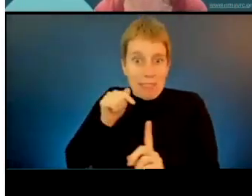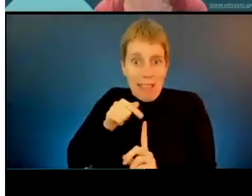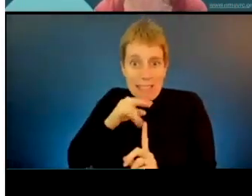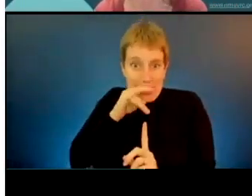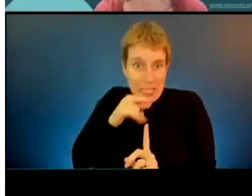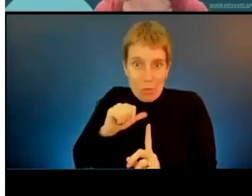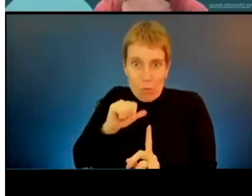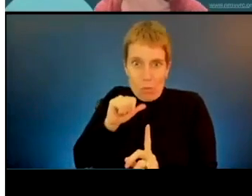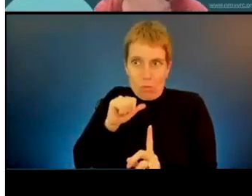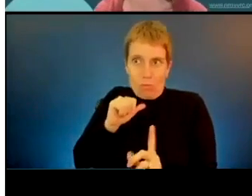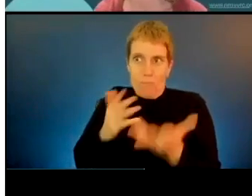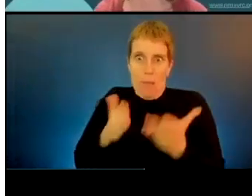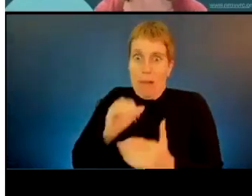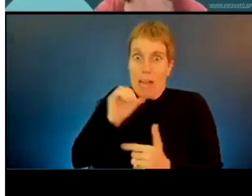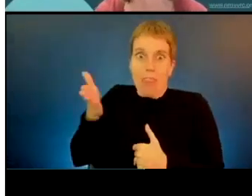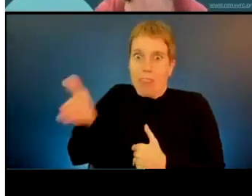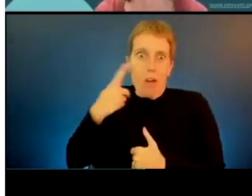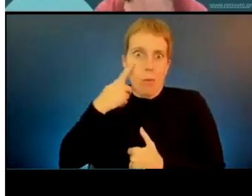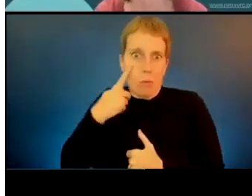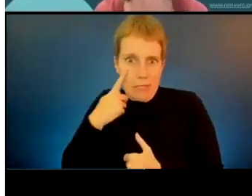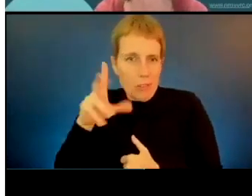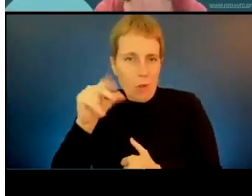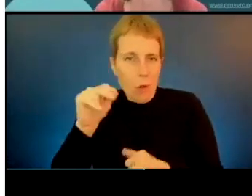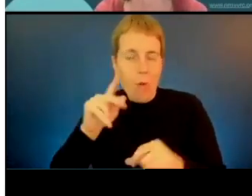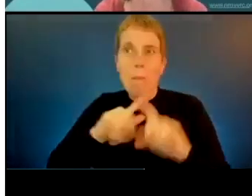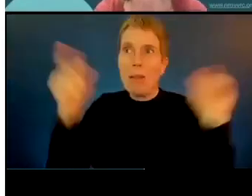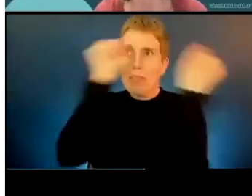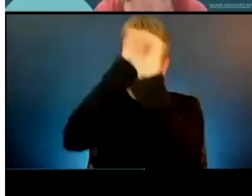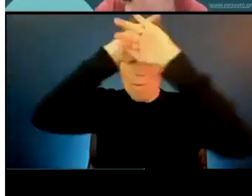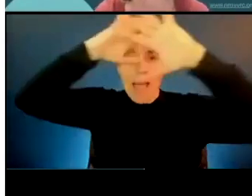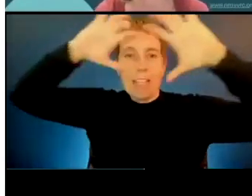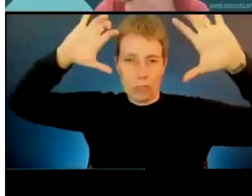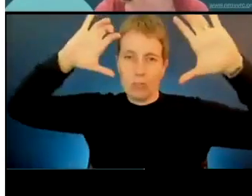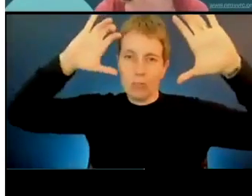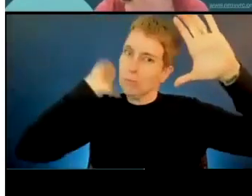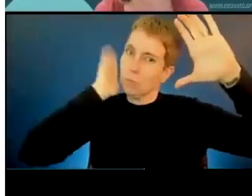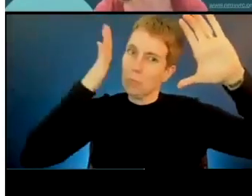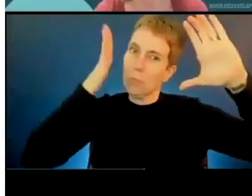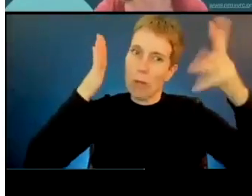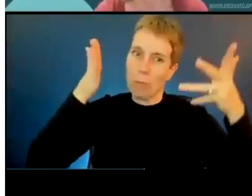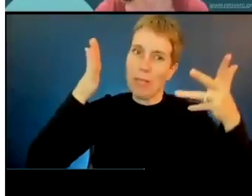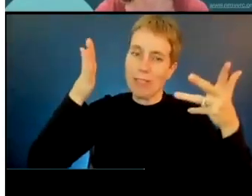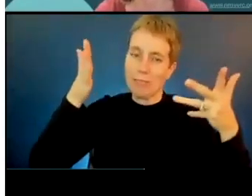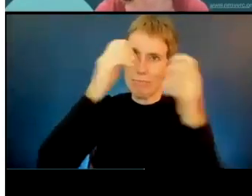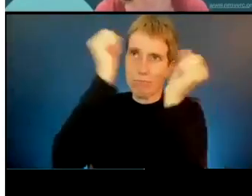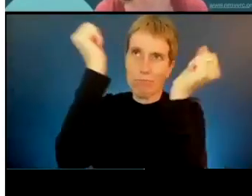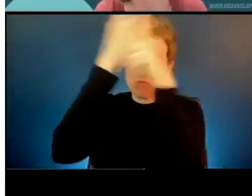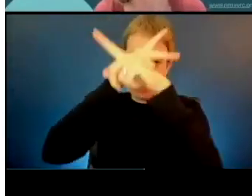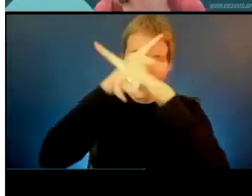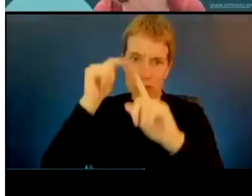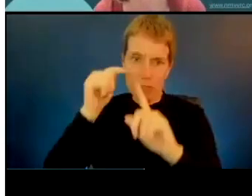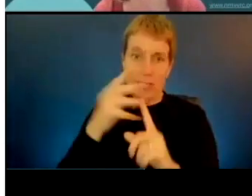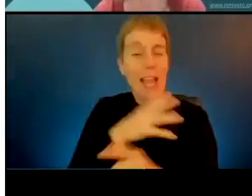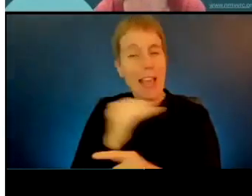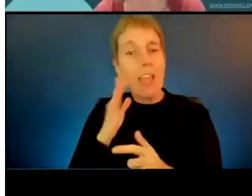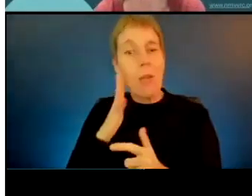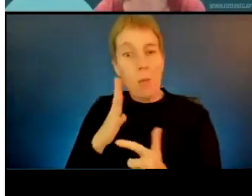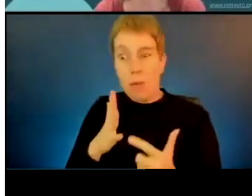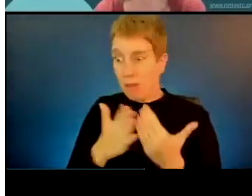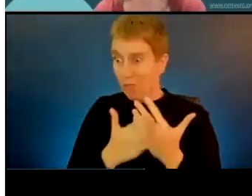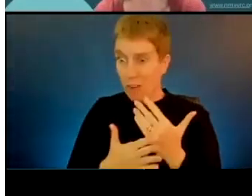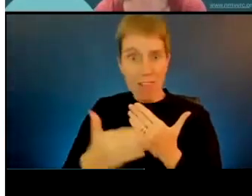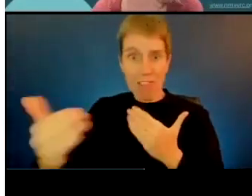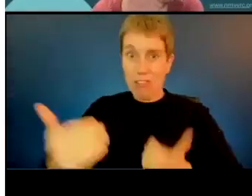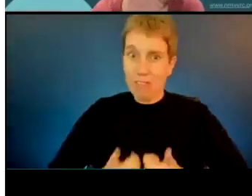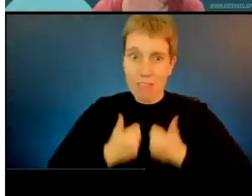the worst. And then they're also going to be dealing with the grief and loss of that caregiver and what that means for them throughout their entire